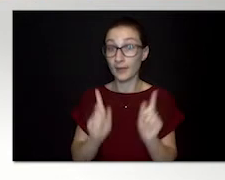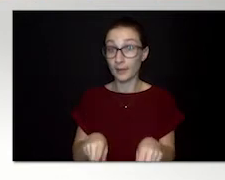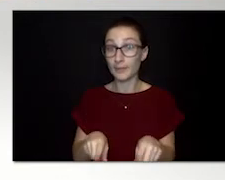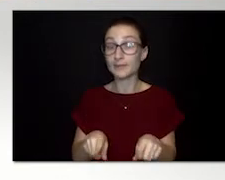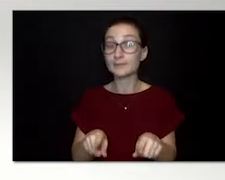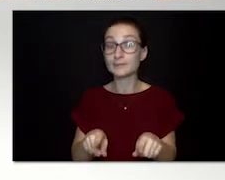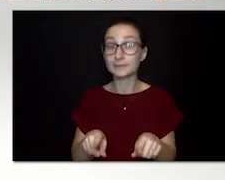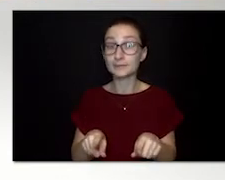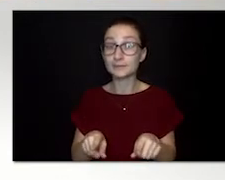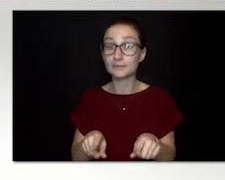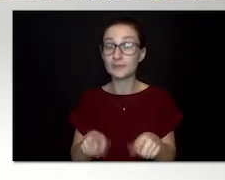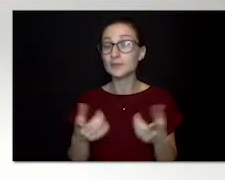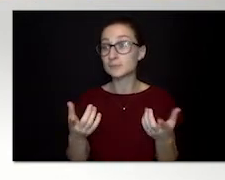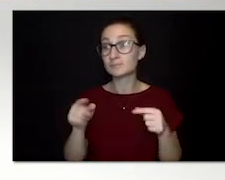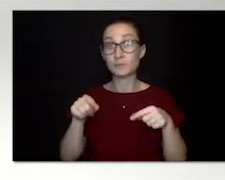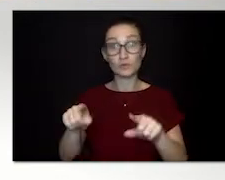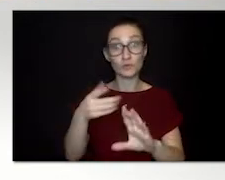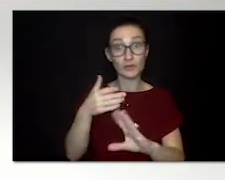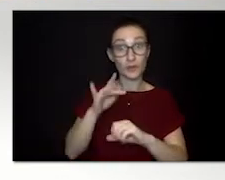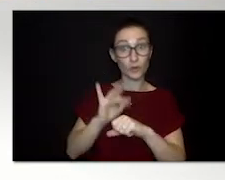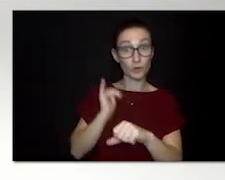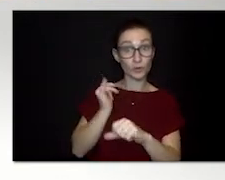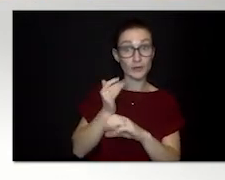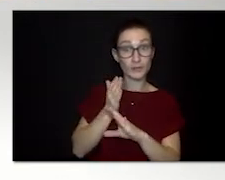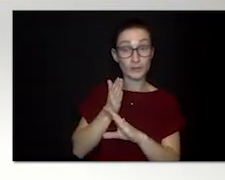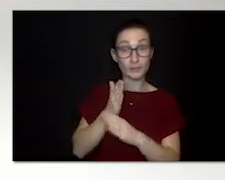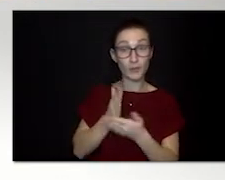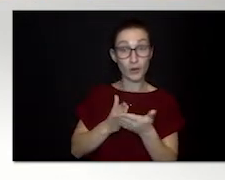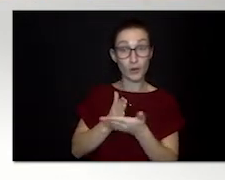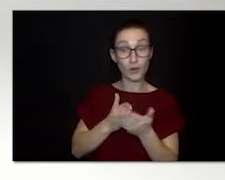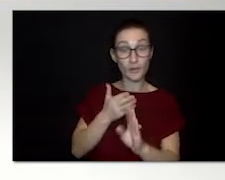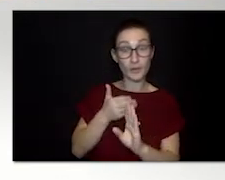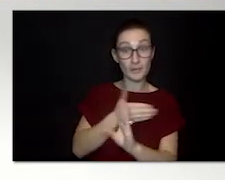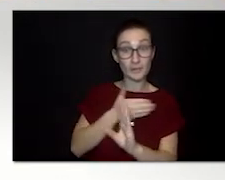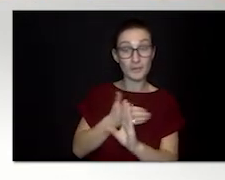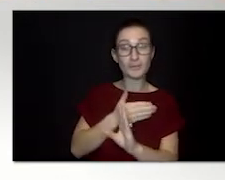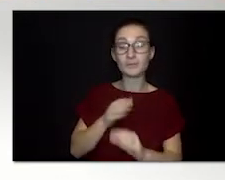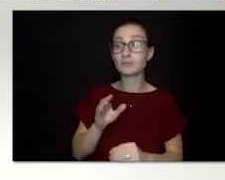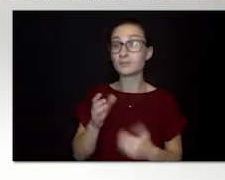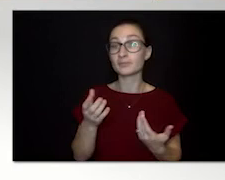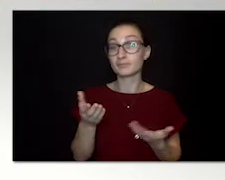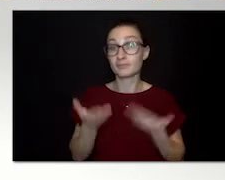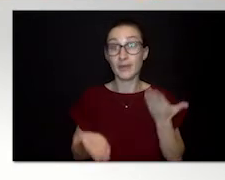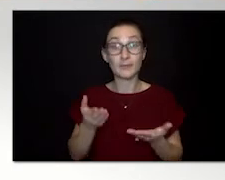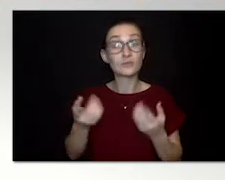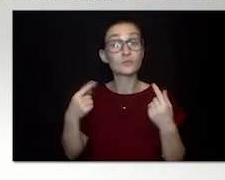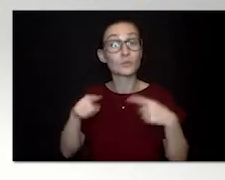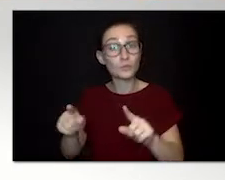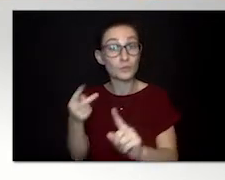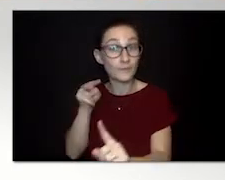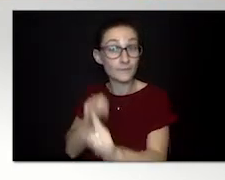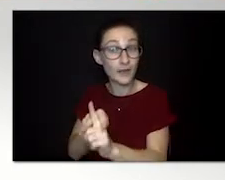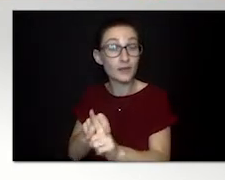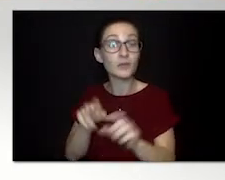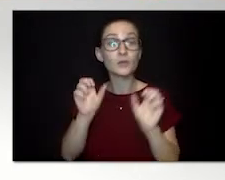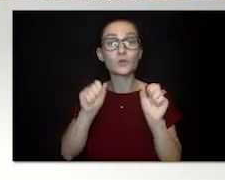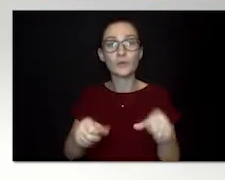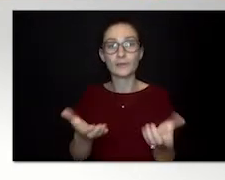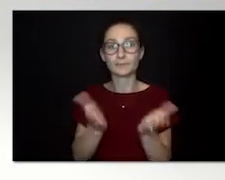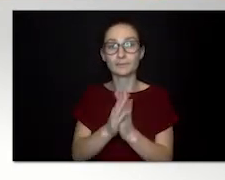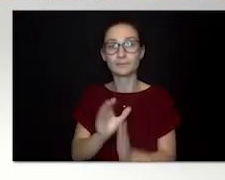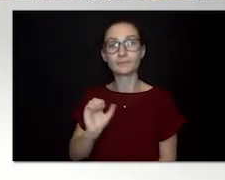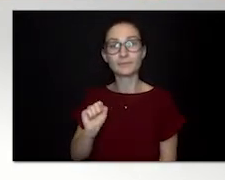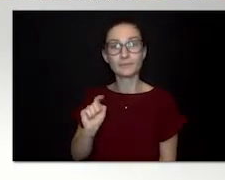during the earlier part of the guardianship case, even immediately when you file, you can file what's called a petition for a standby